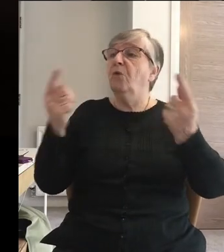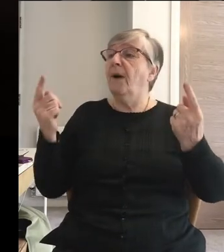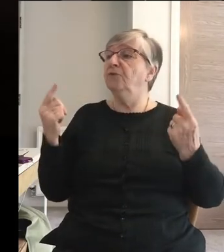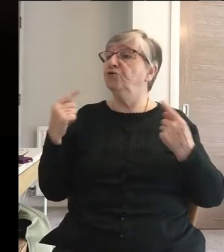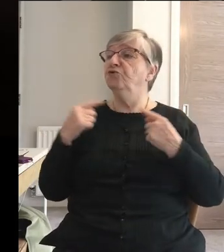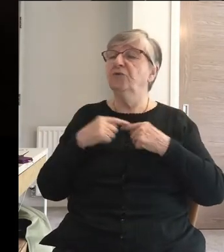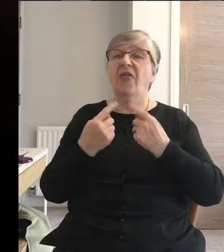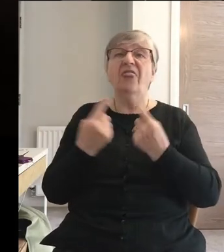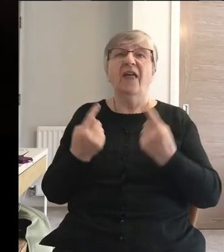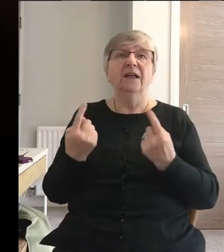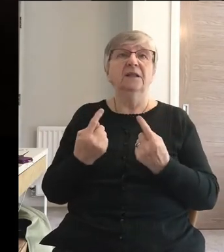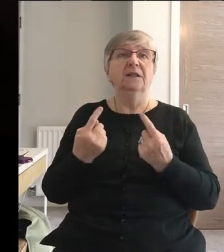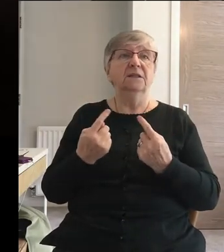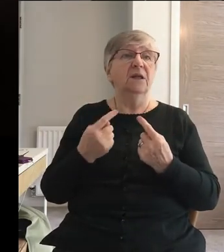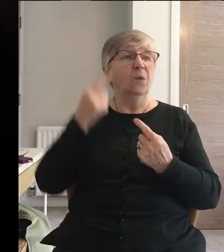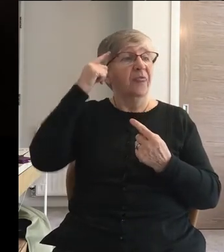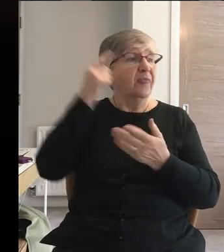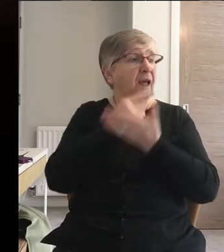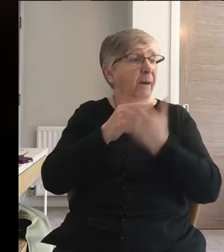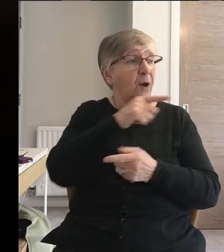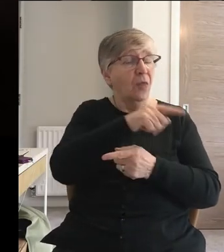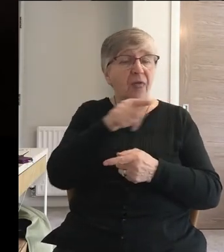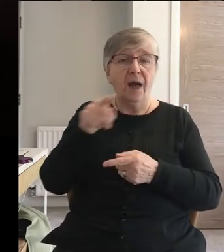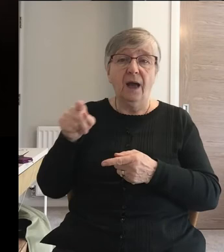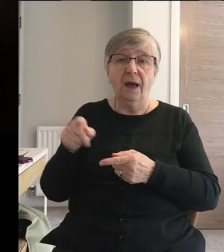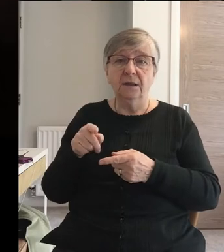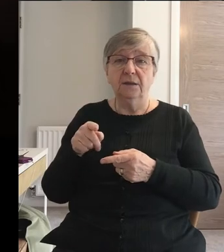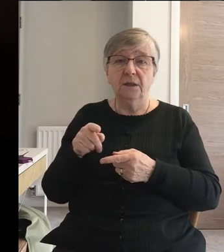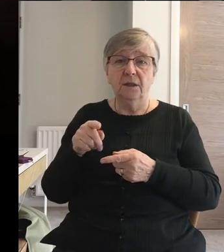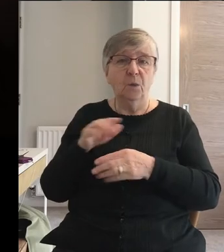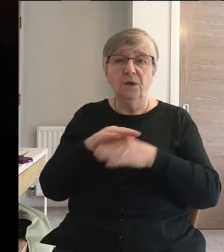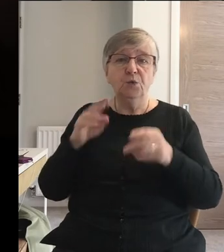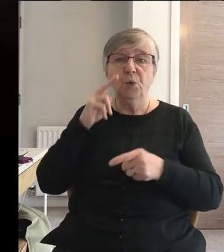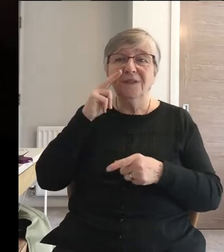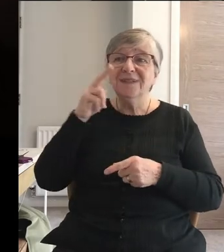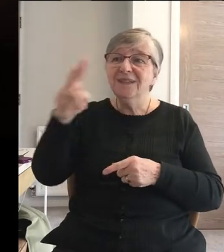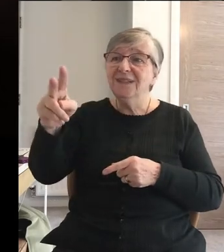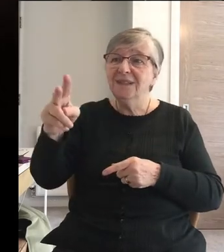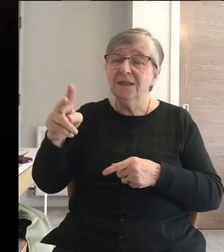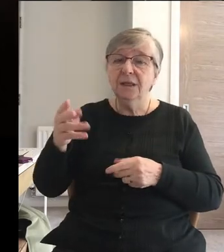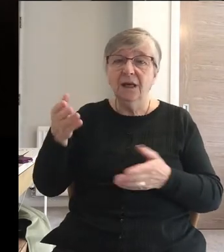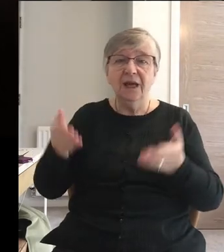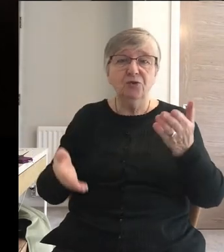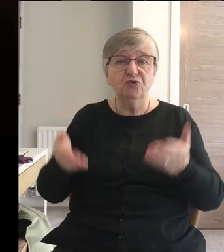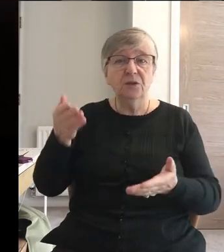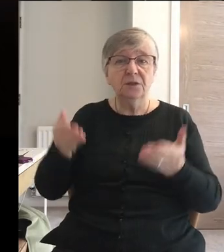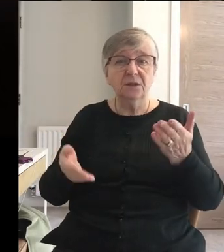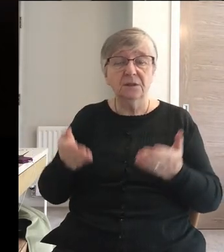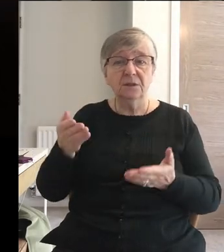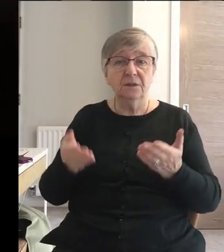around us that takes up our time and attention and everything else that we don't see injustice.